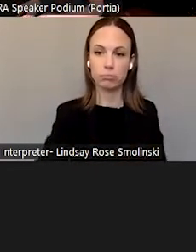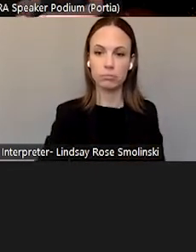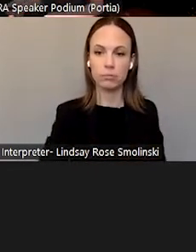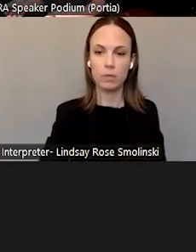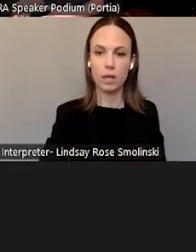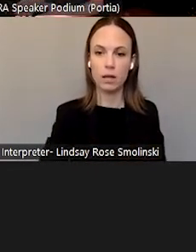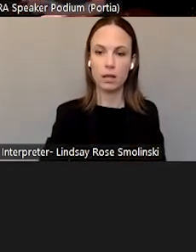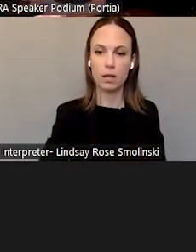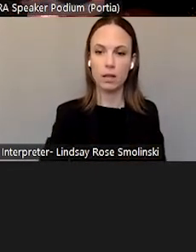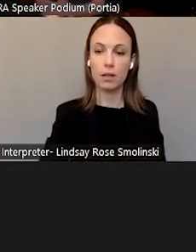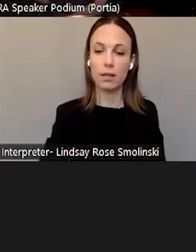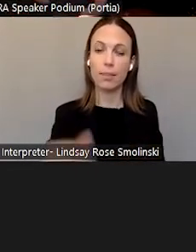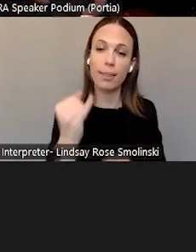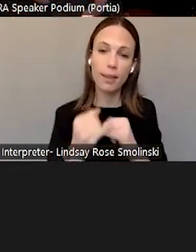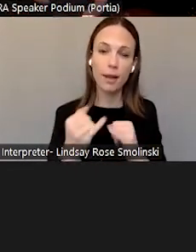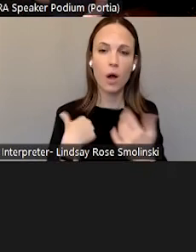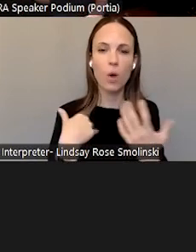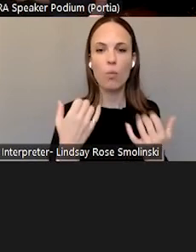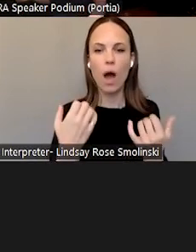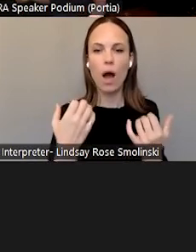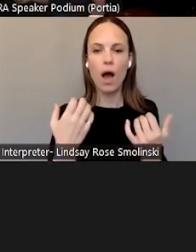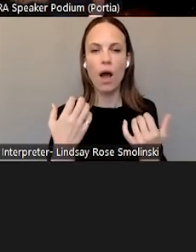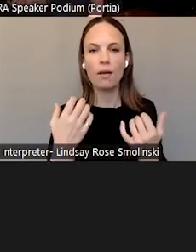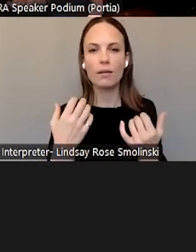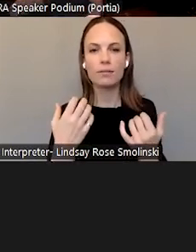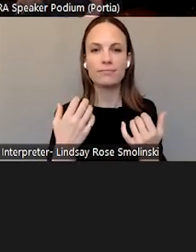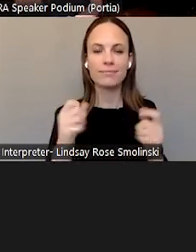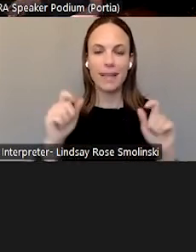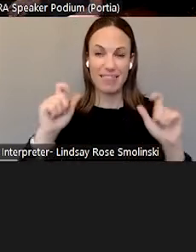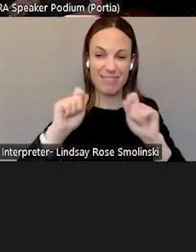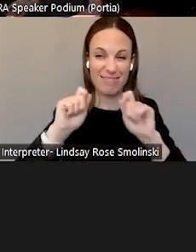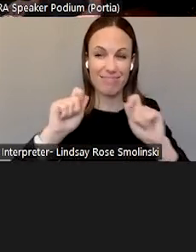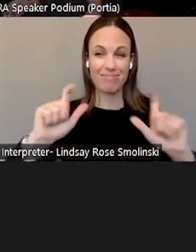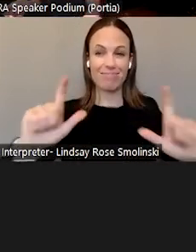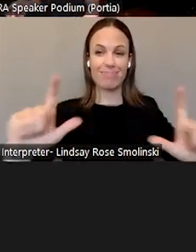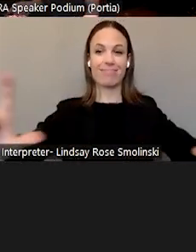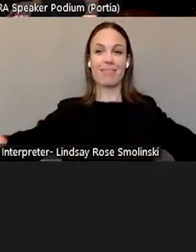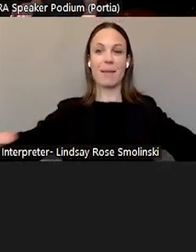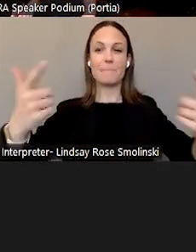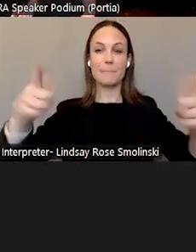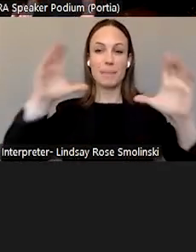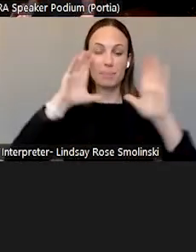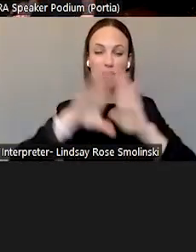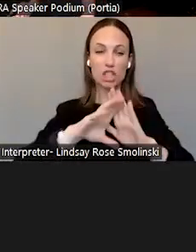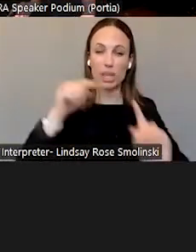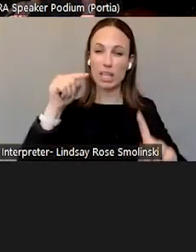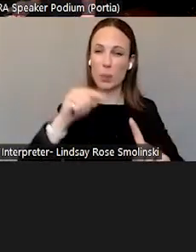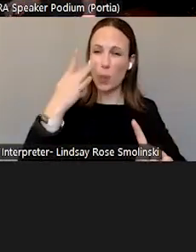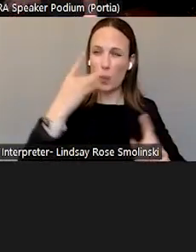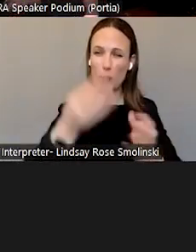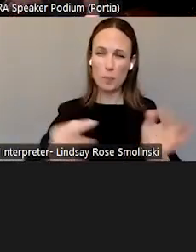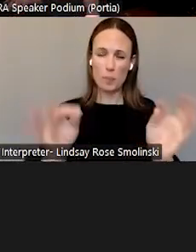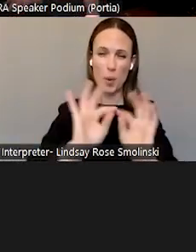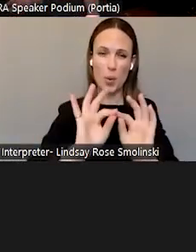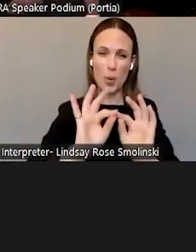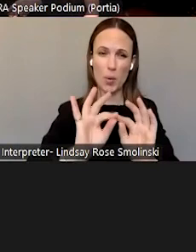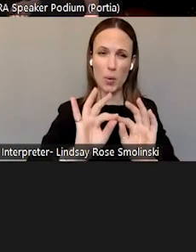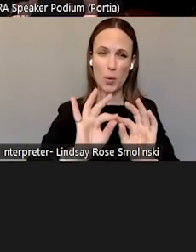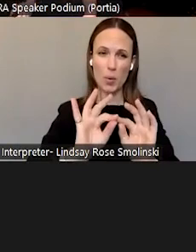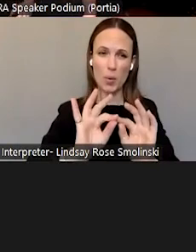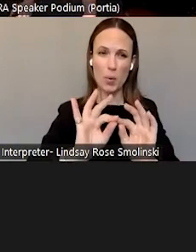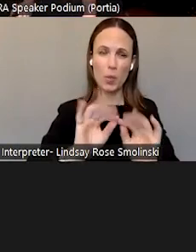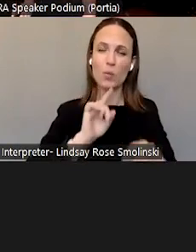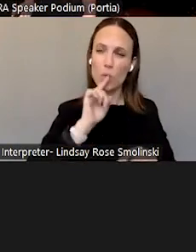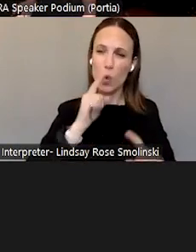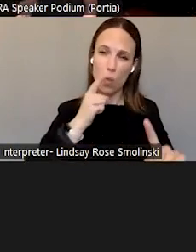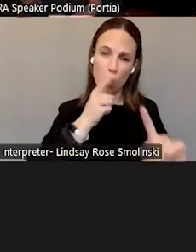And to end, I just want to kind of scale it back out to the big picture of why upcycled food is important and why the real goal